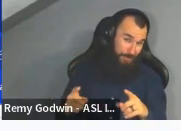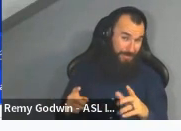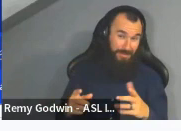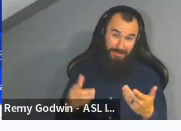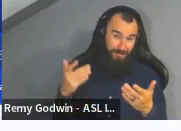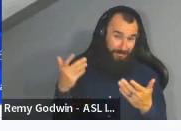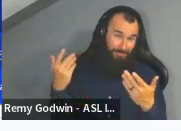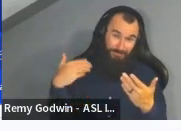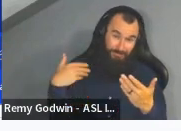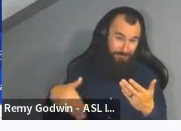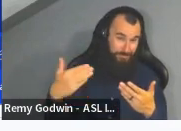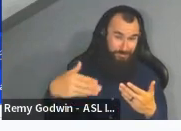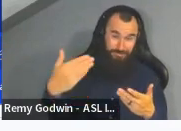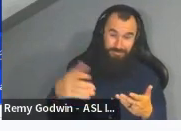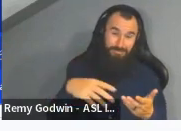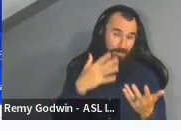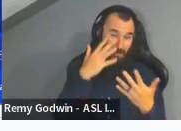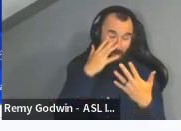I will probably